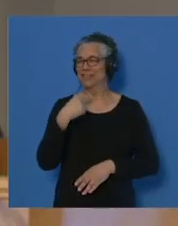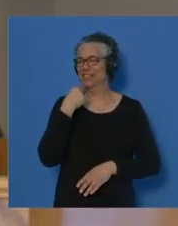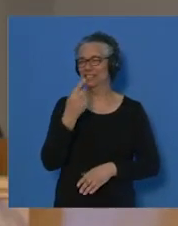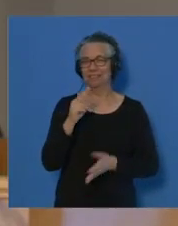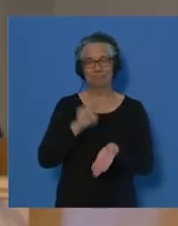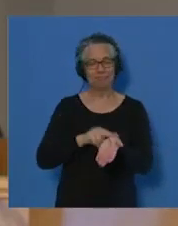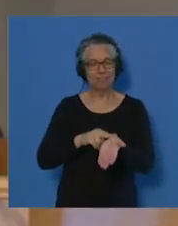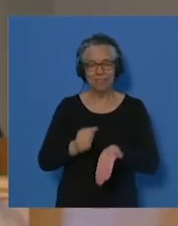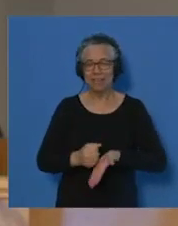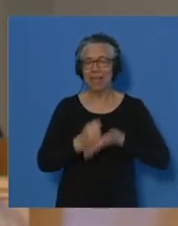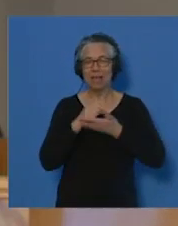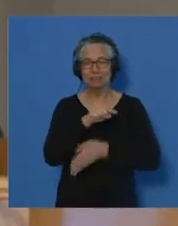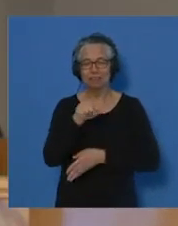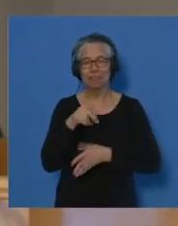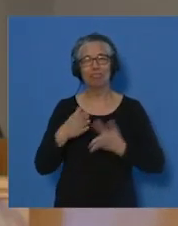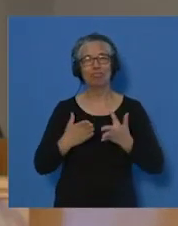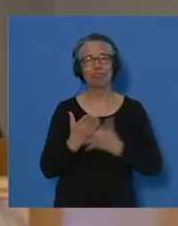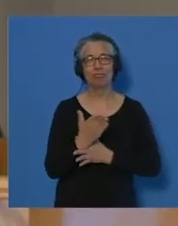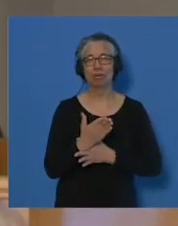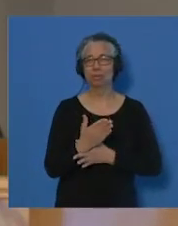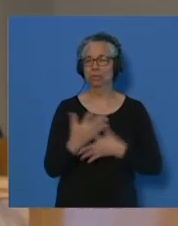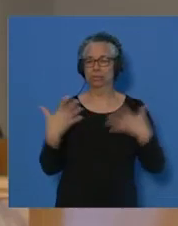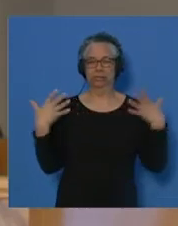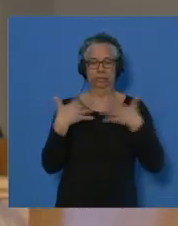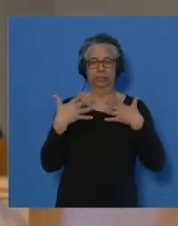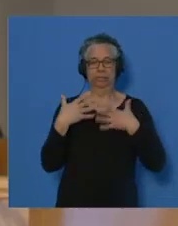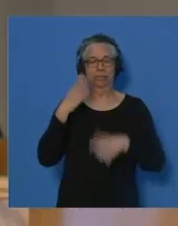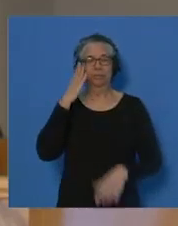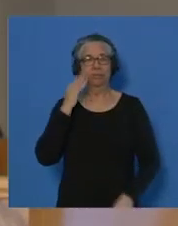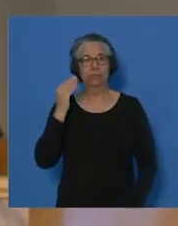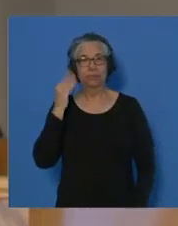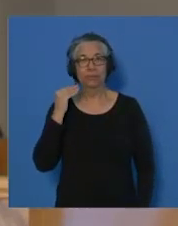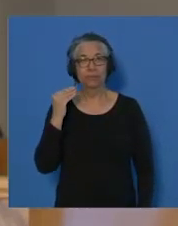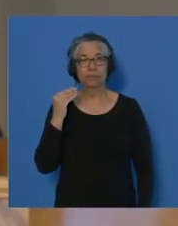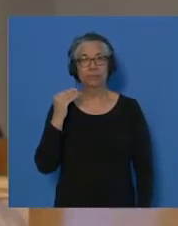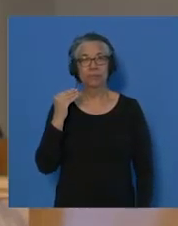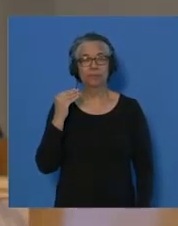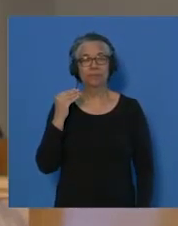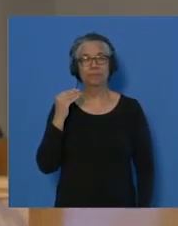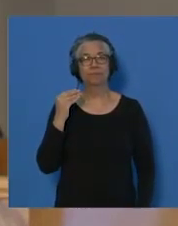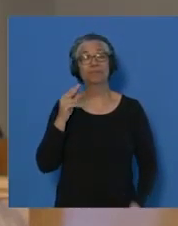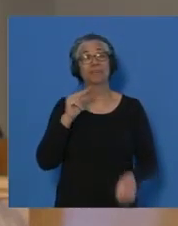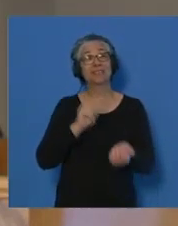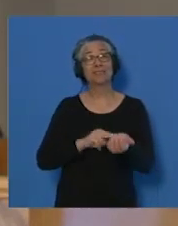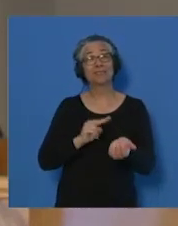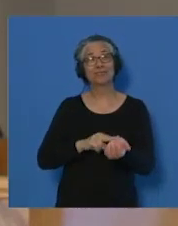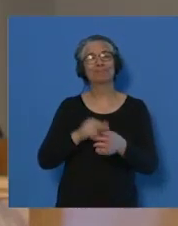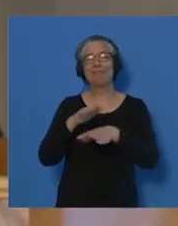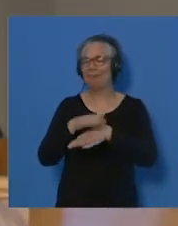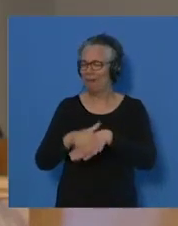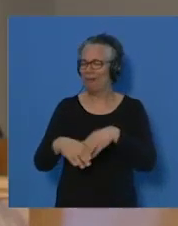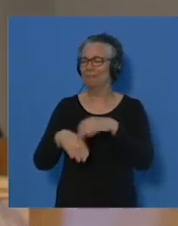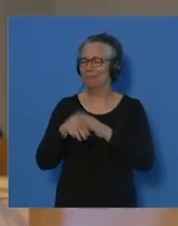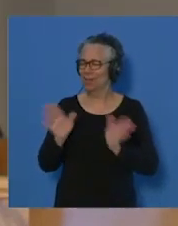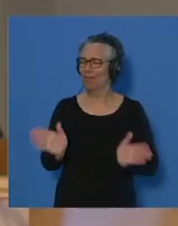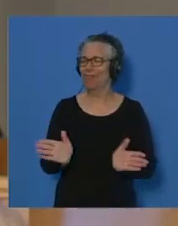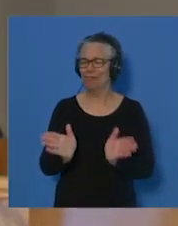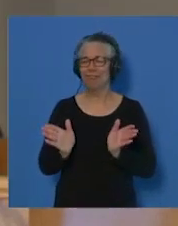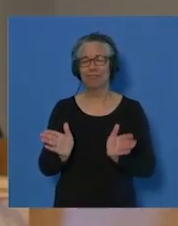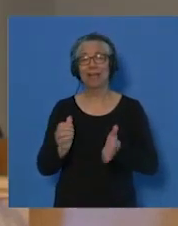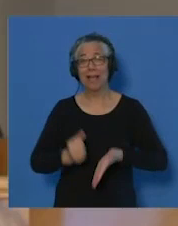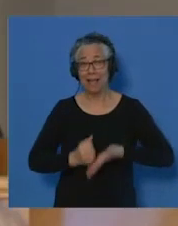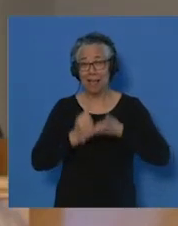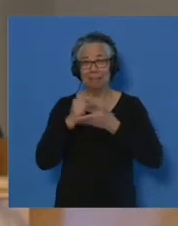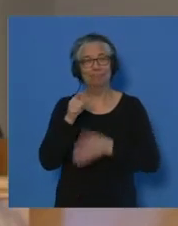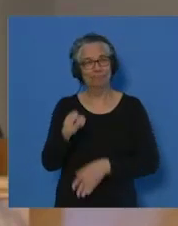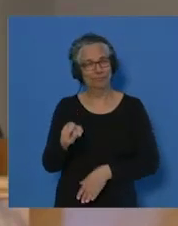helped him through what he describes as a very scary experience. It is the nurses who comforted and encouraged him and helped him